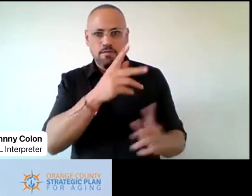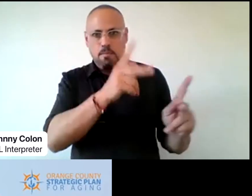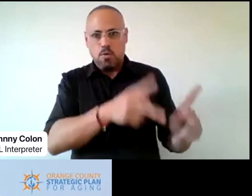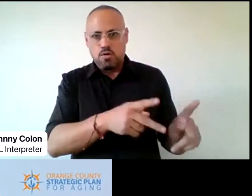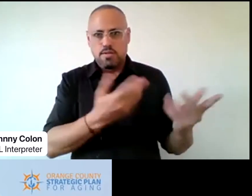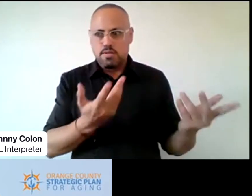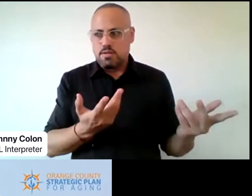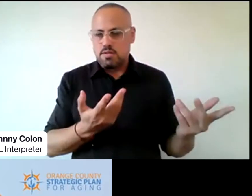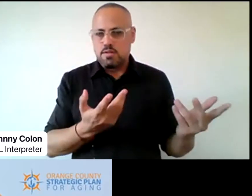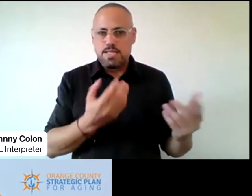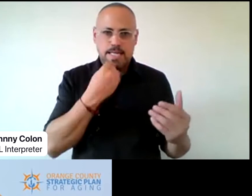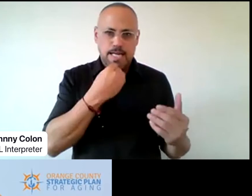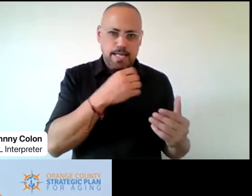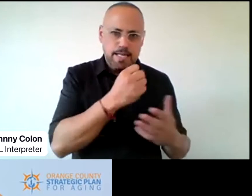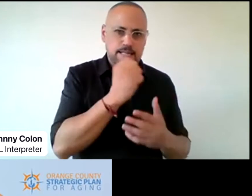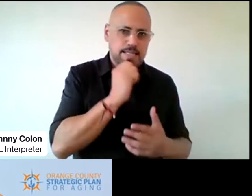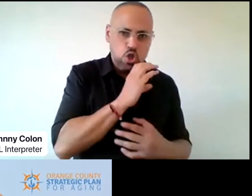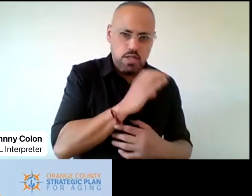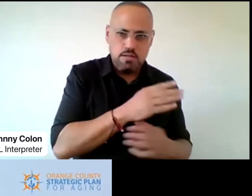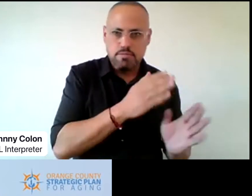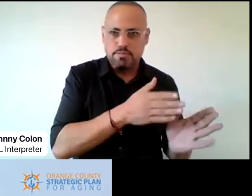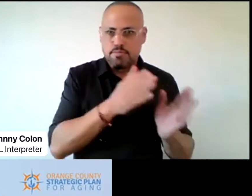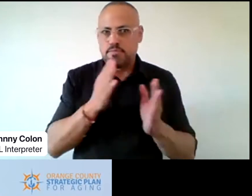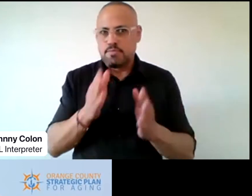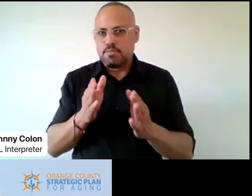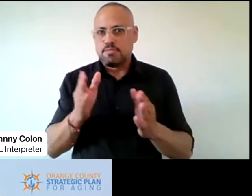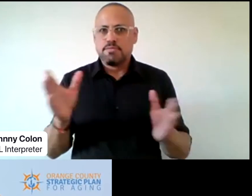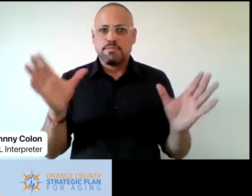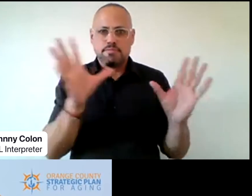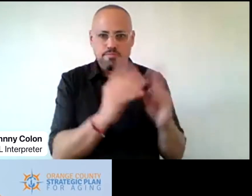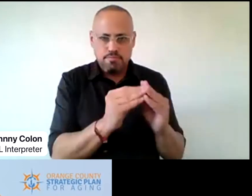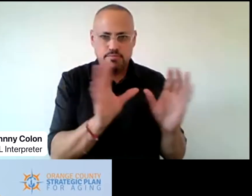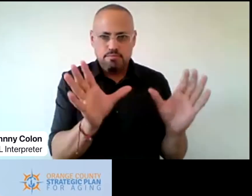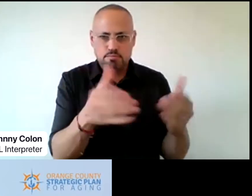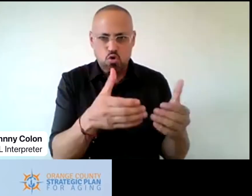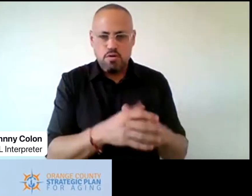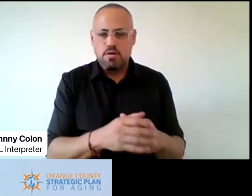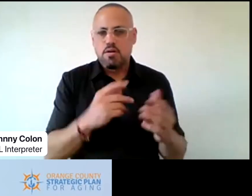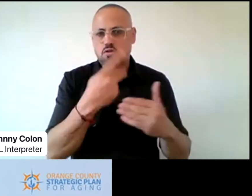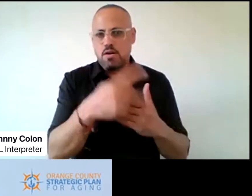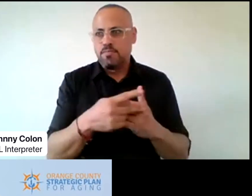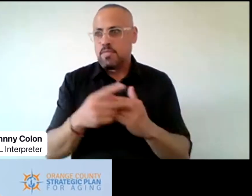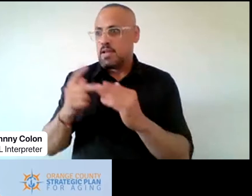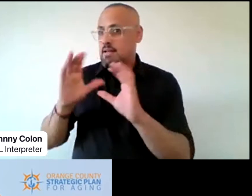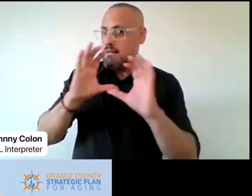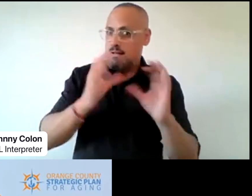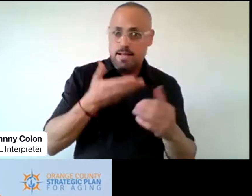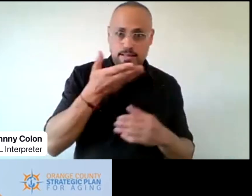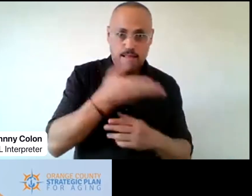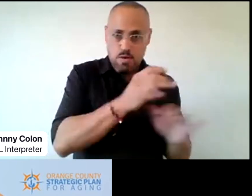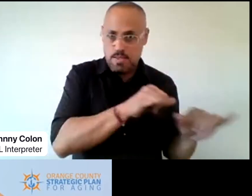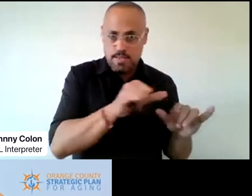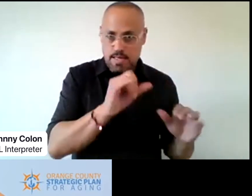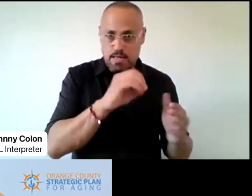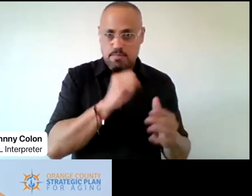example, eating at a senior center in a congregate meal program, attending classes at that same senior center, and